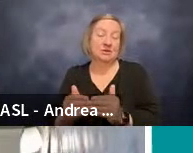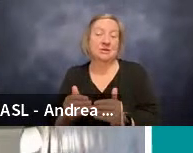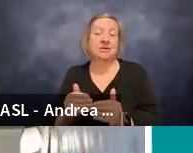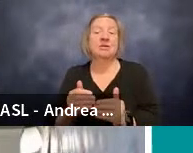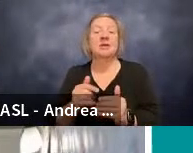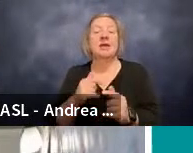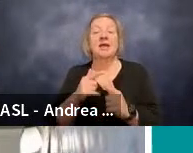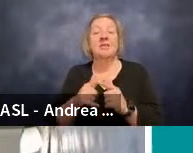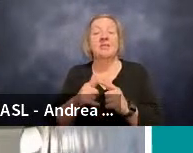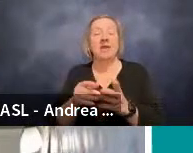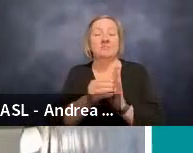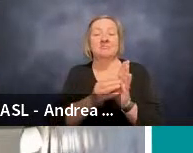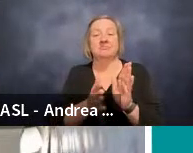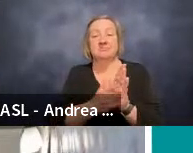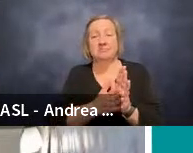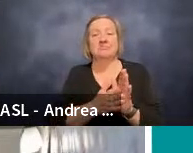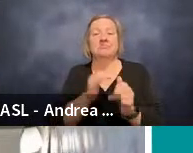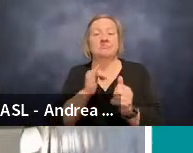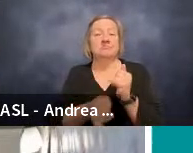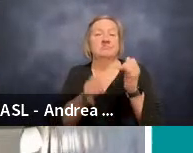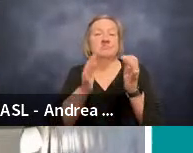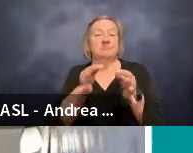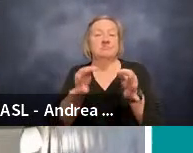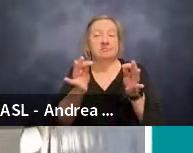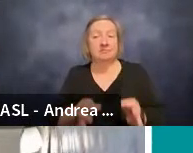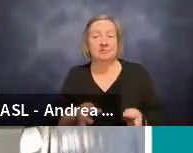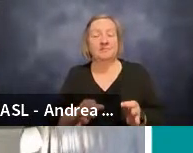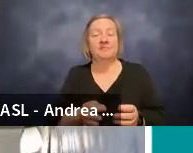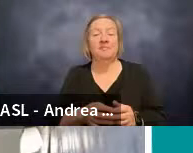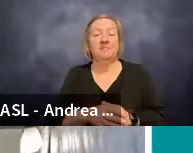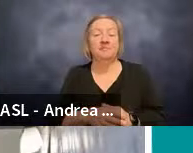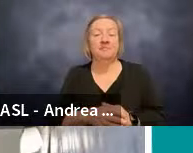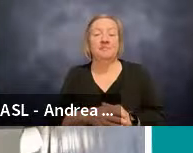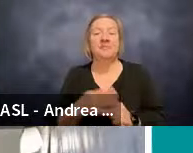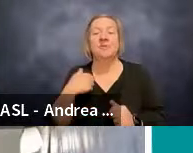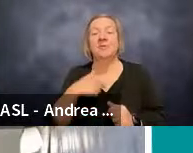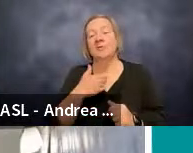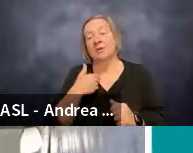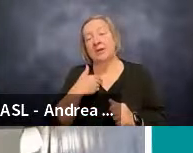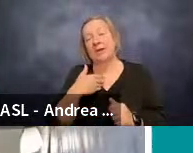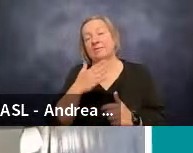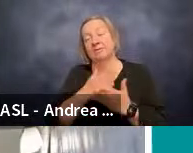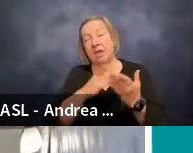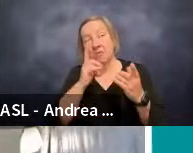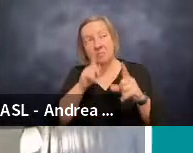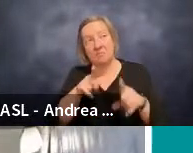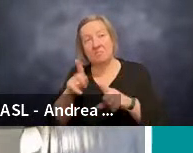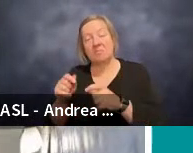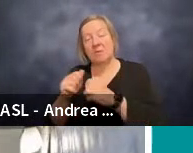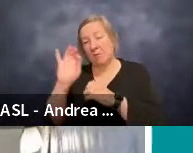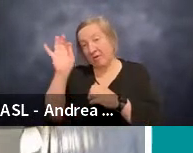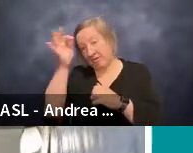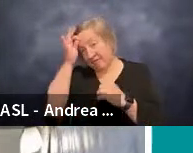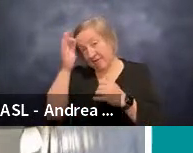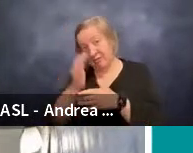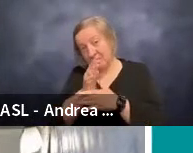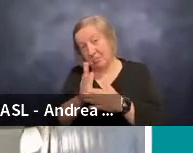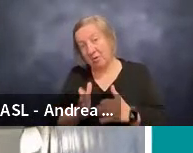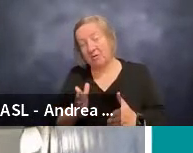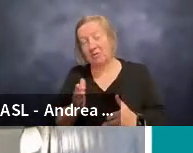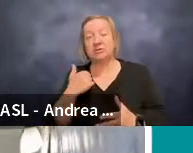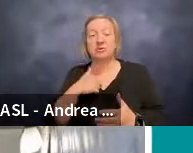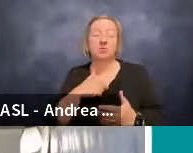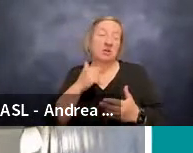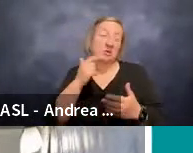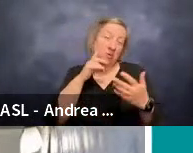record of decision. And we have some concurrence with our federal partners that we are looking to get that